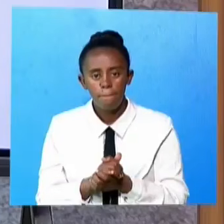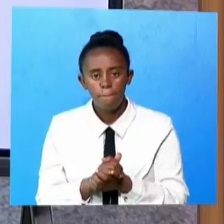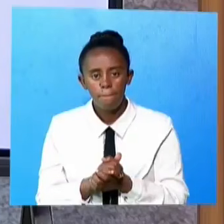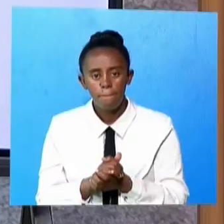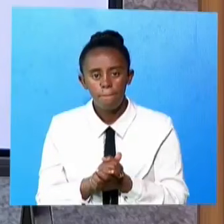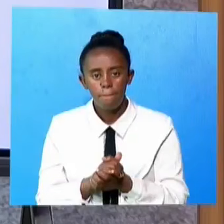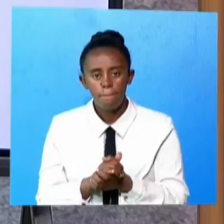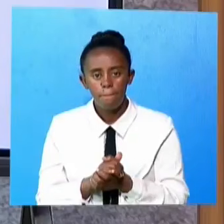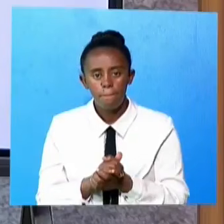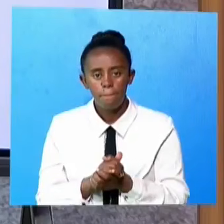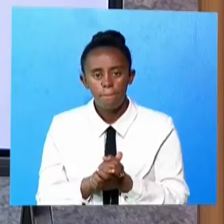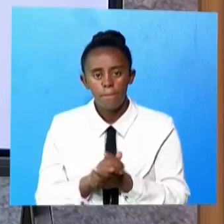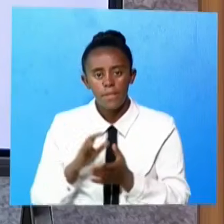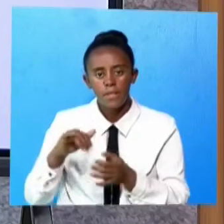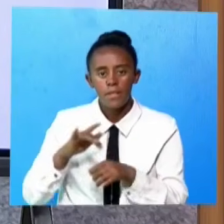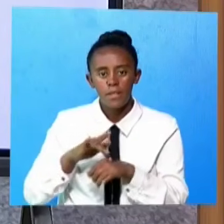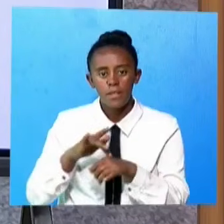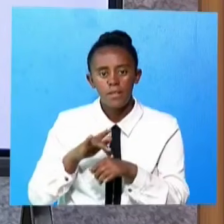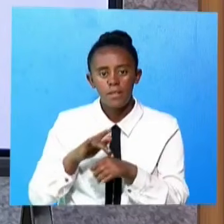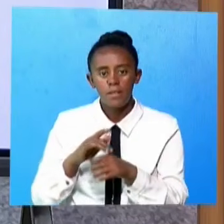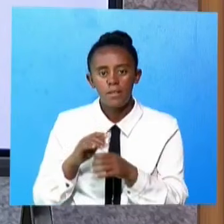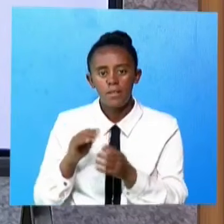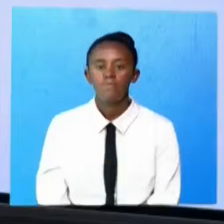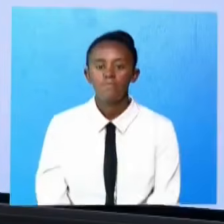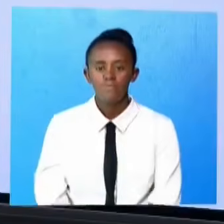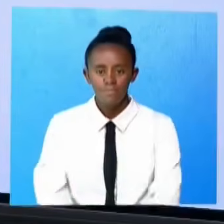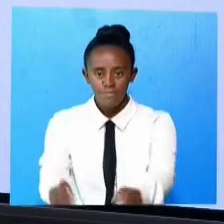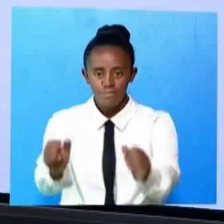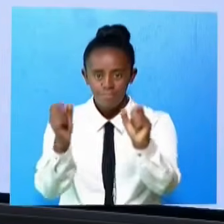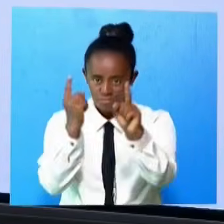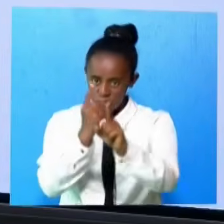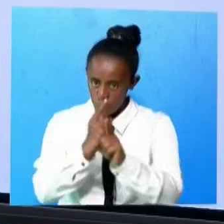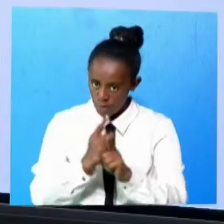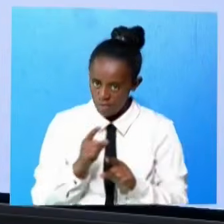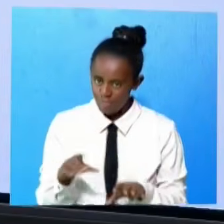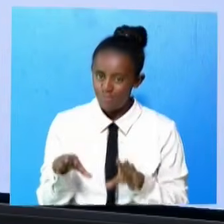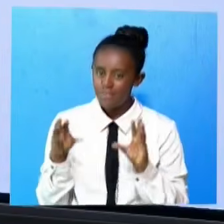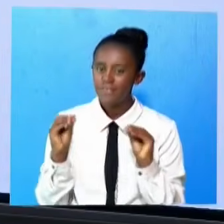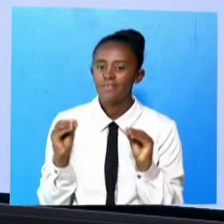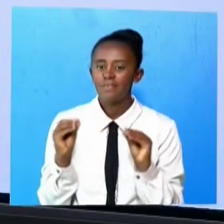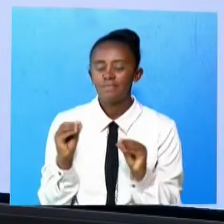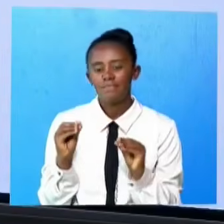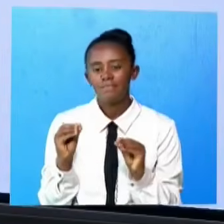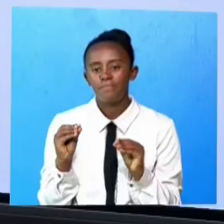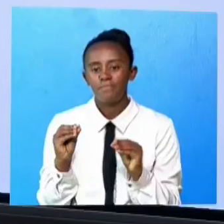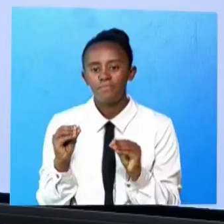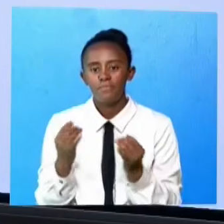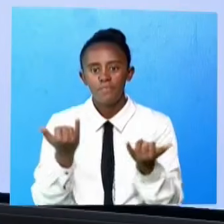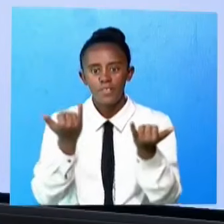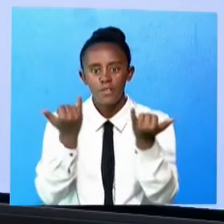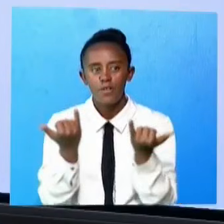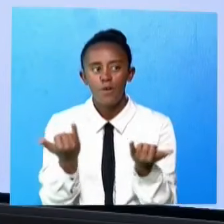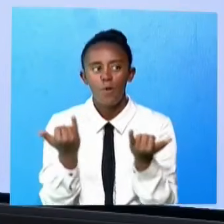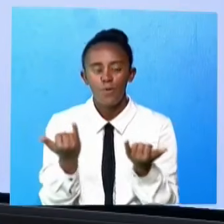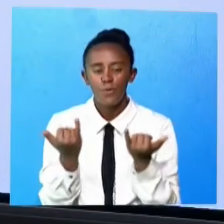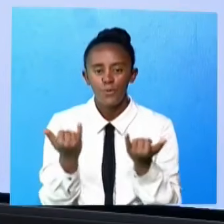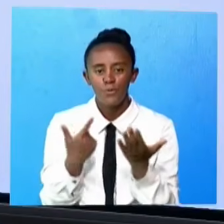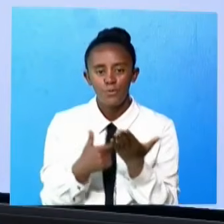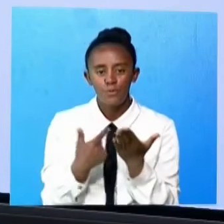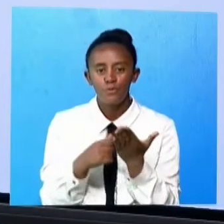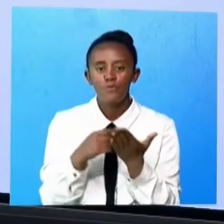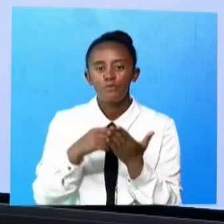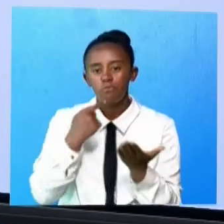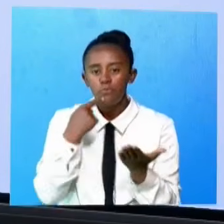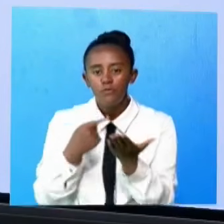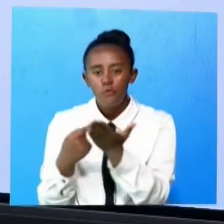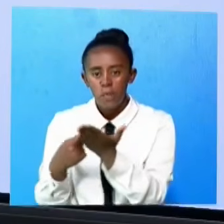other activities in such a ways. All right, students. Now, these are the information